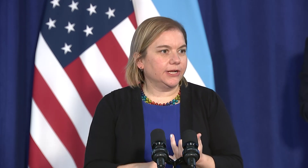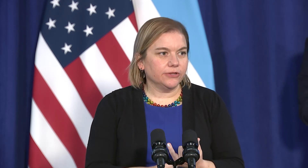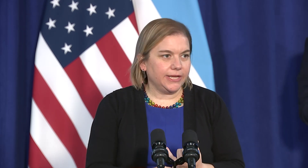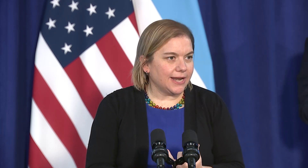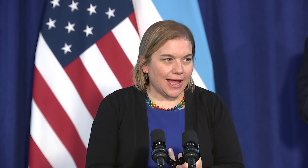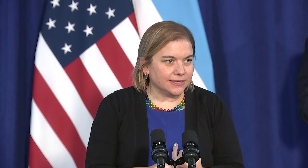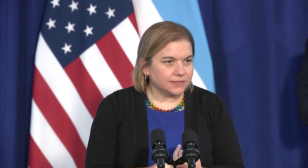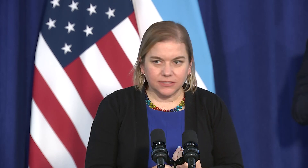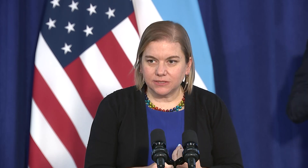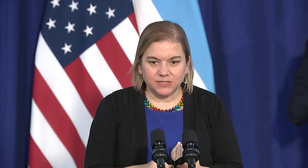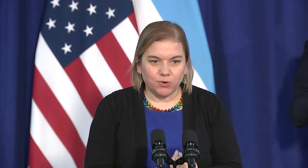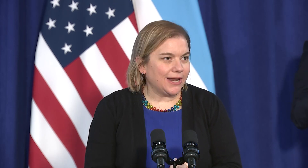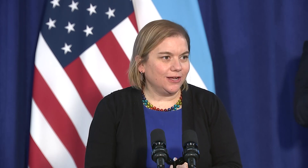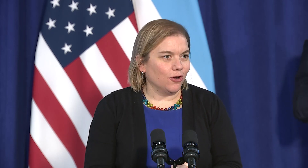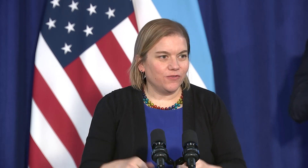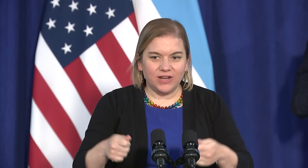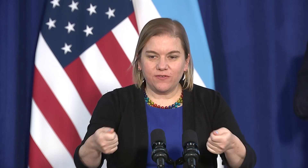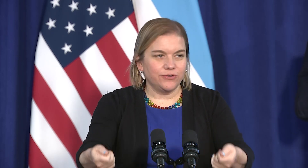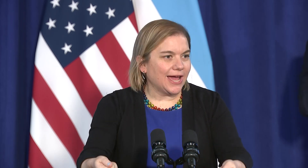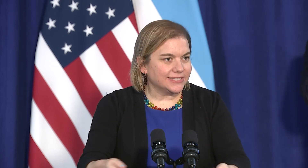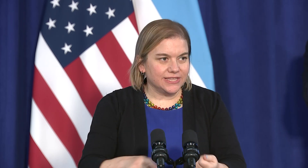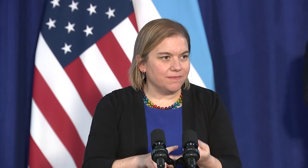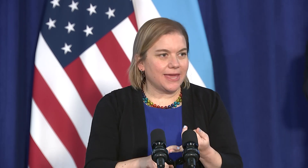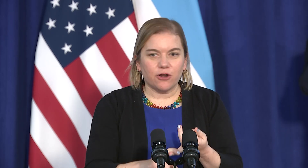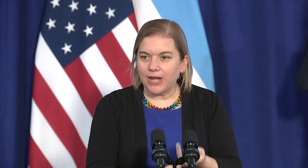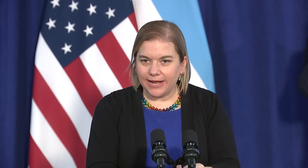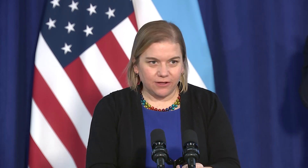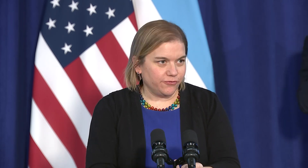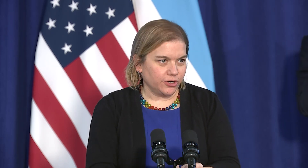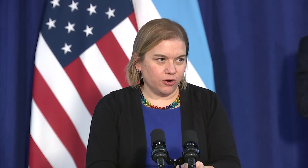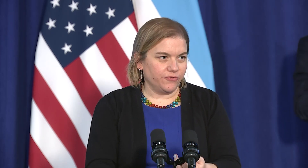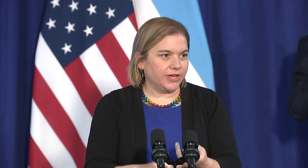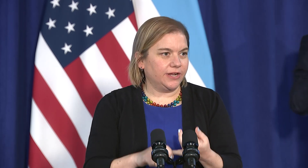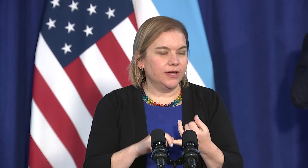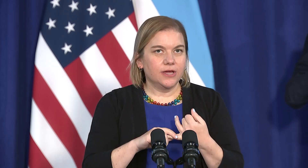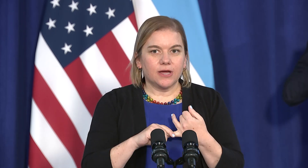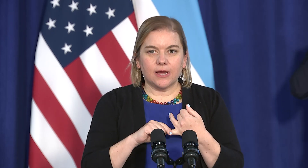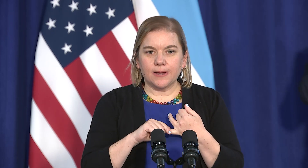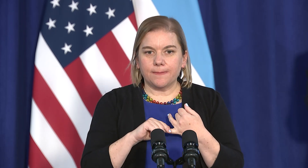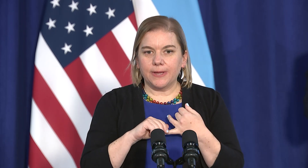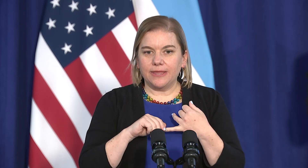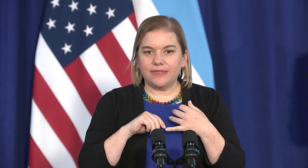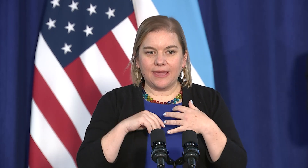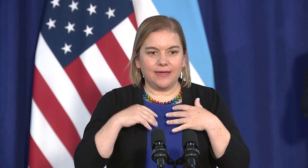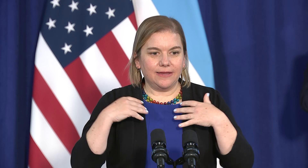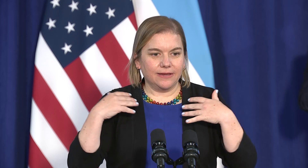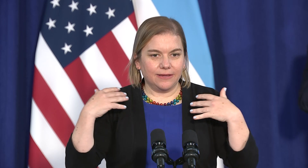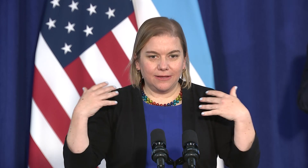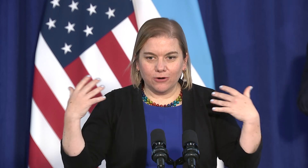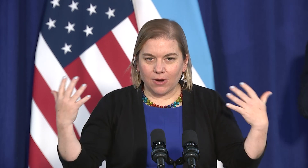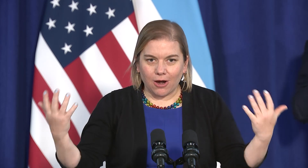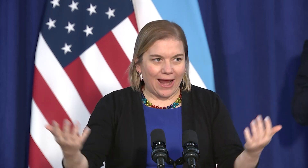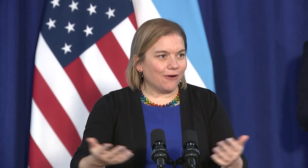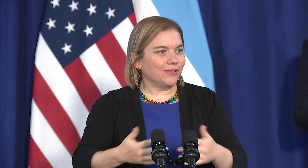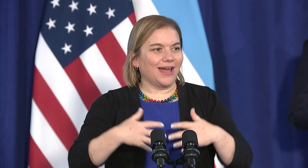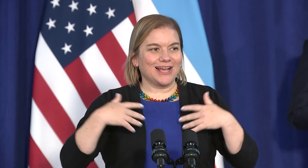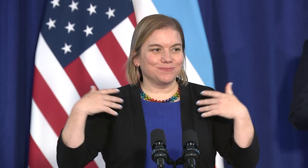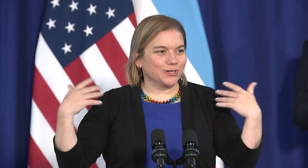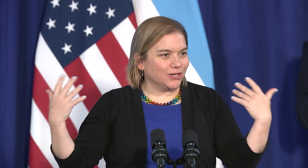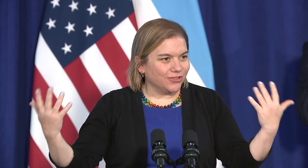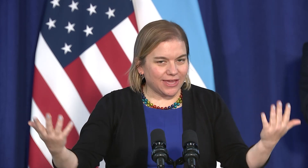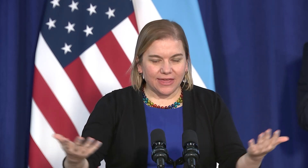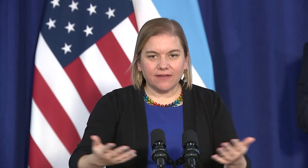they're clearly not spreading COVID. If you test them, they are negative for COVID. They, are out